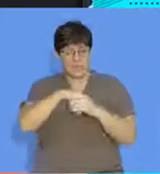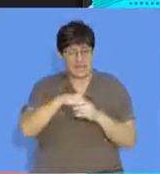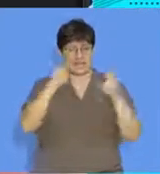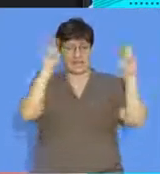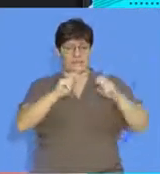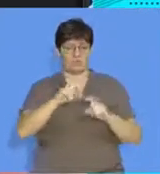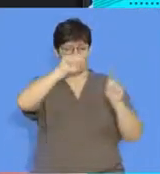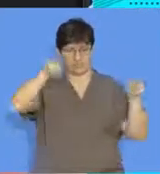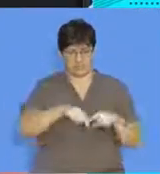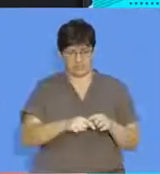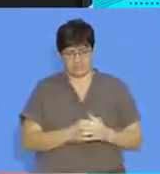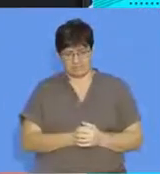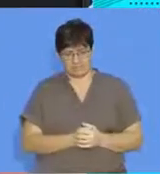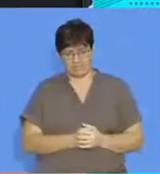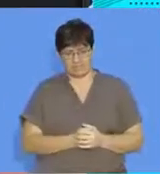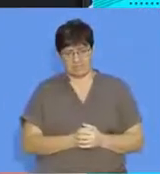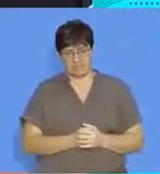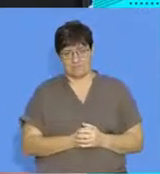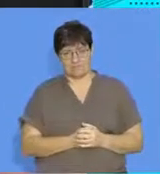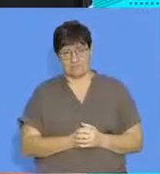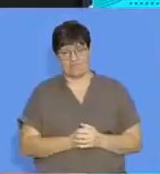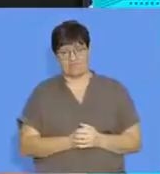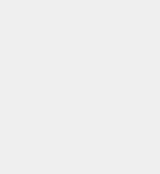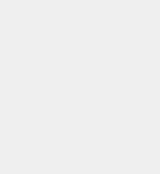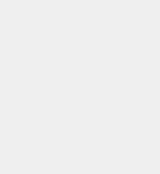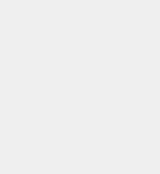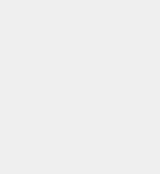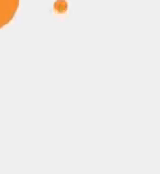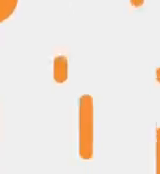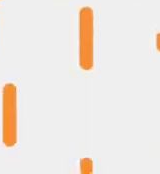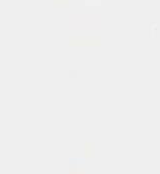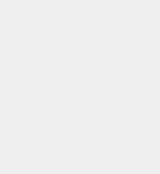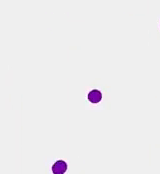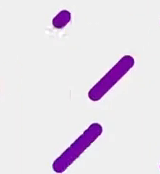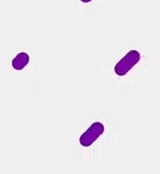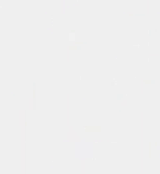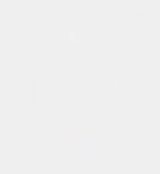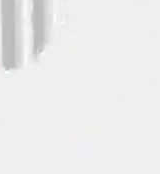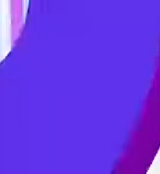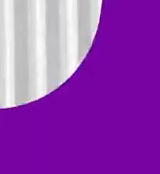resistance of a battery in an electric circuit. Let's take a short breather for now.